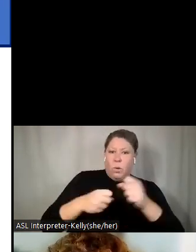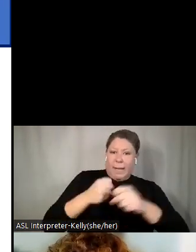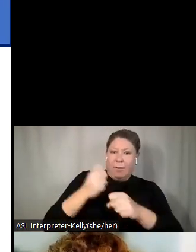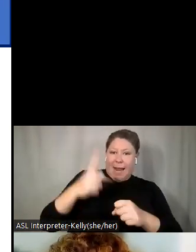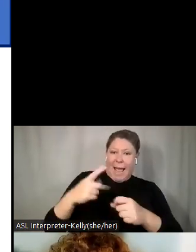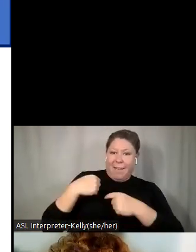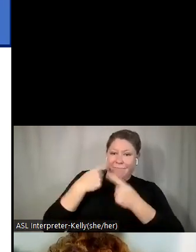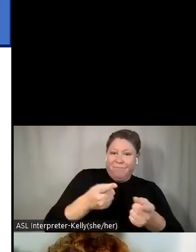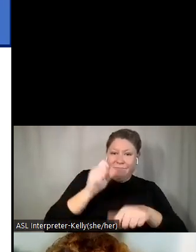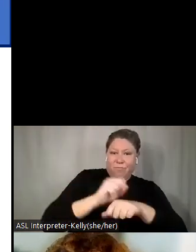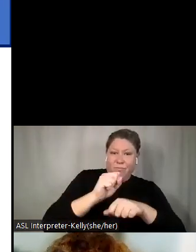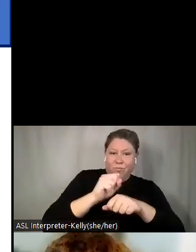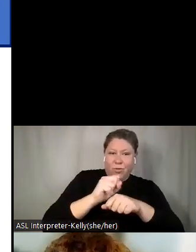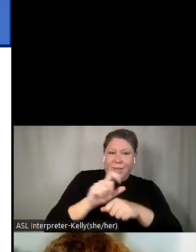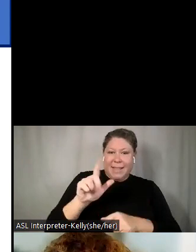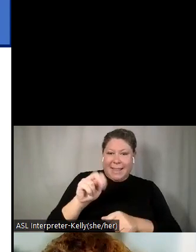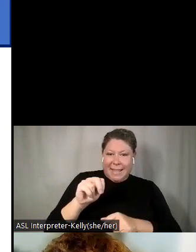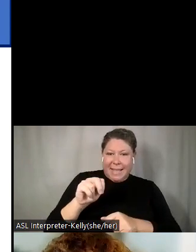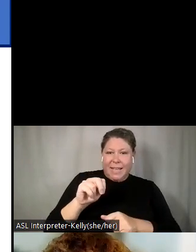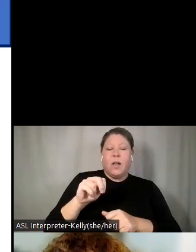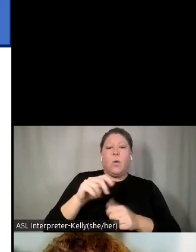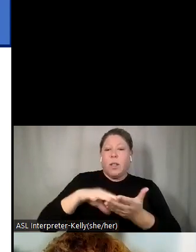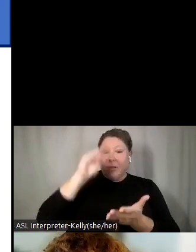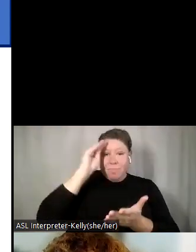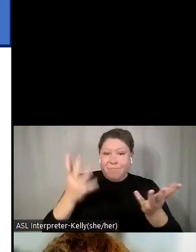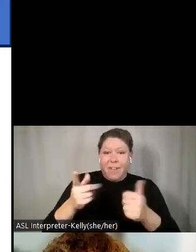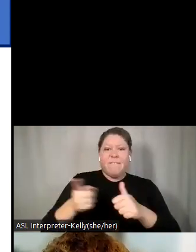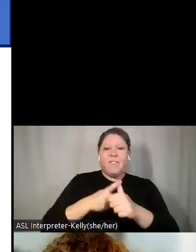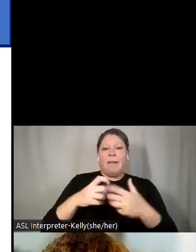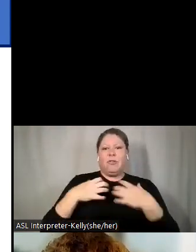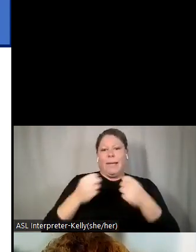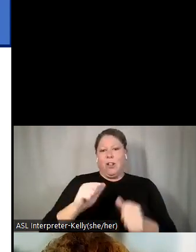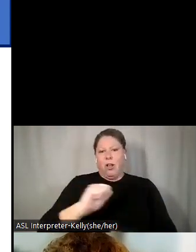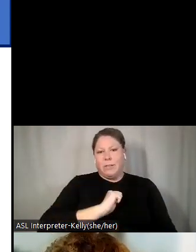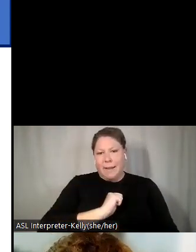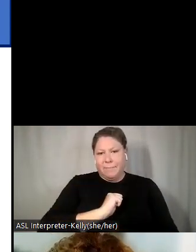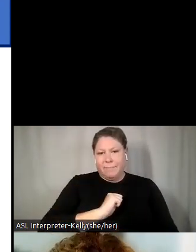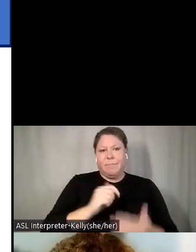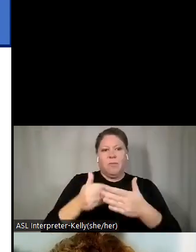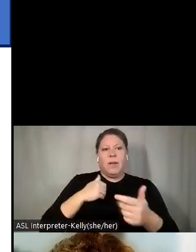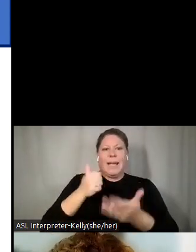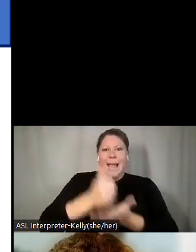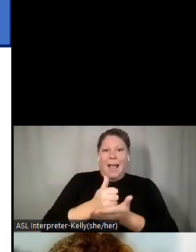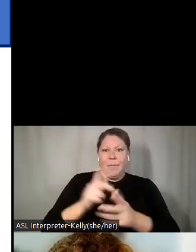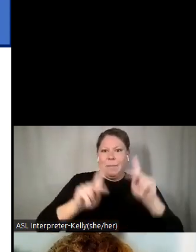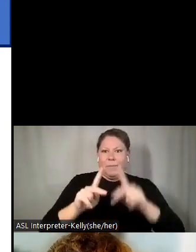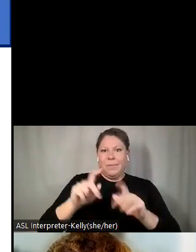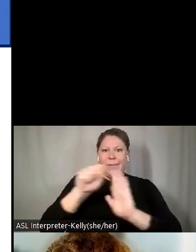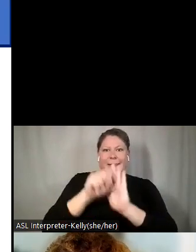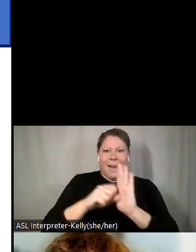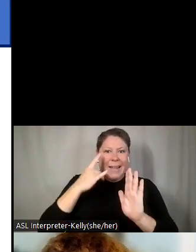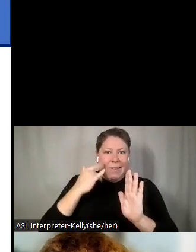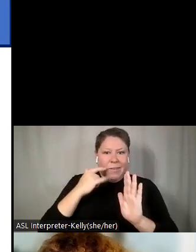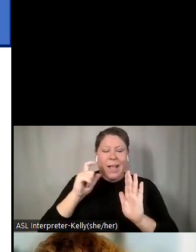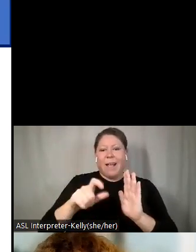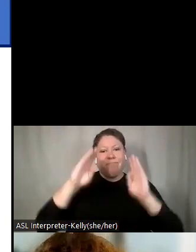this. First, we must heal ourselves. Before we can really help the people of the state of California, we have to focus on healing from all